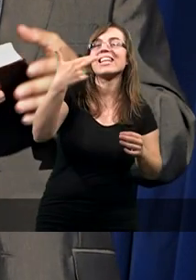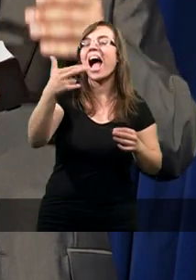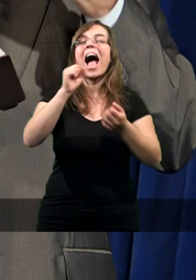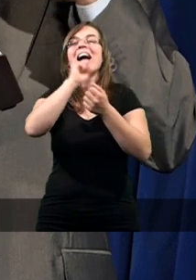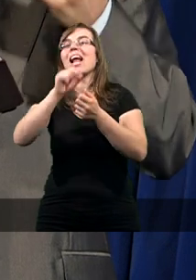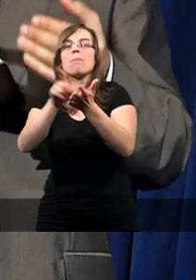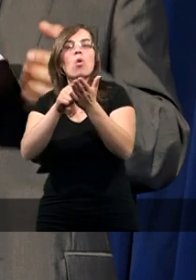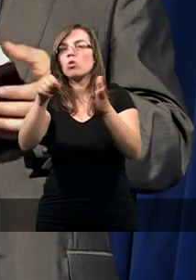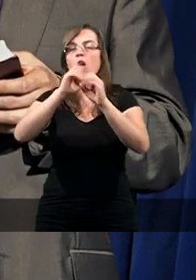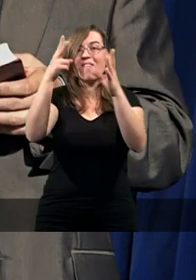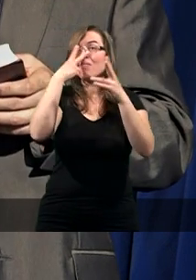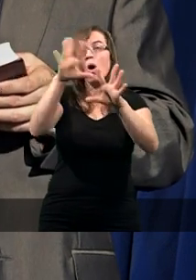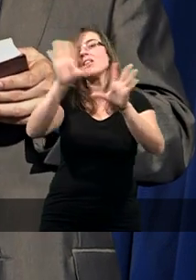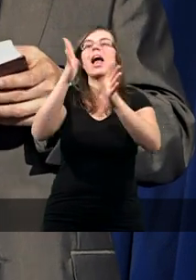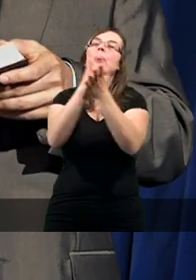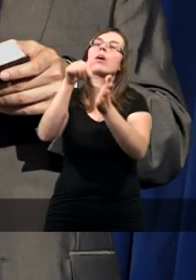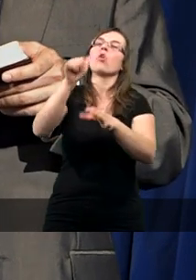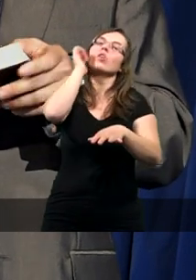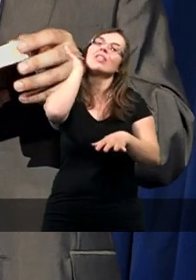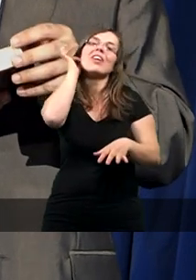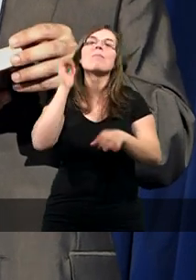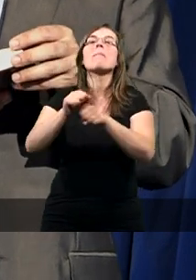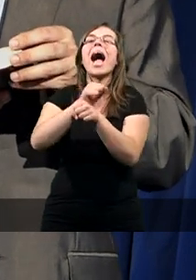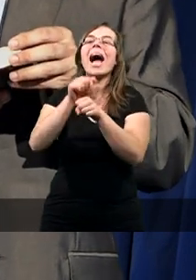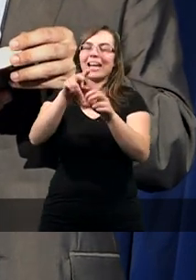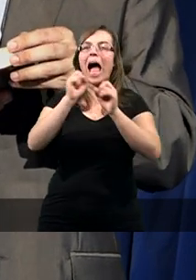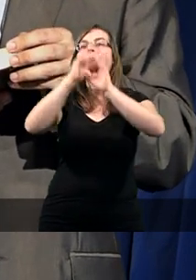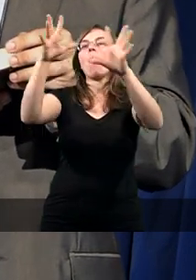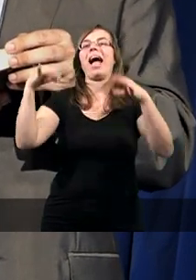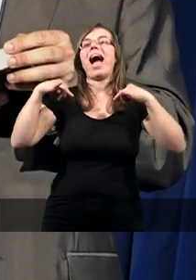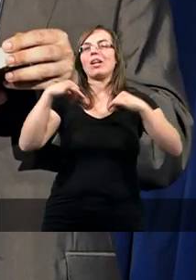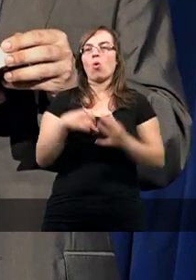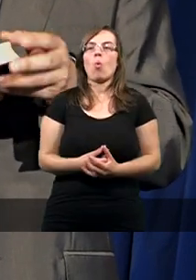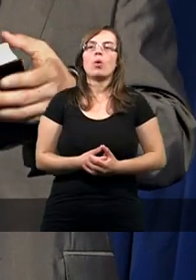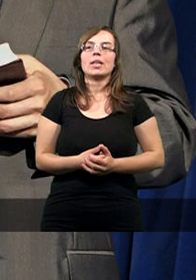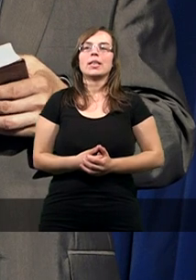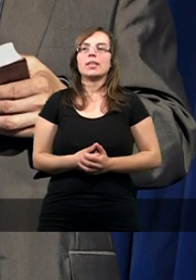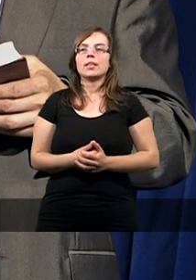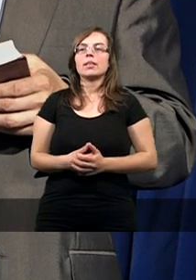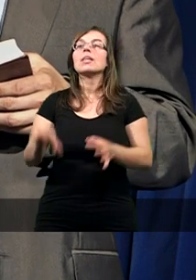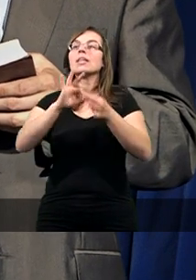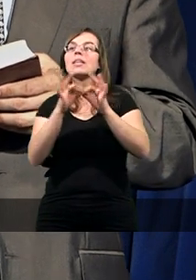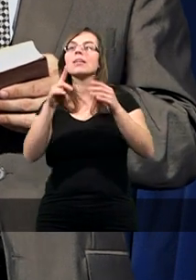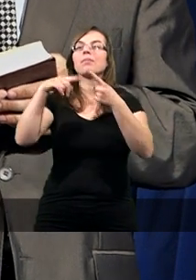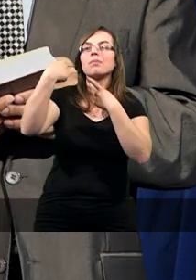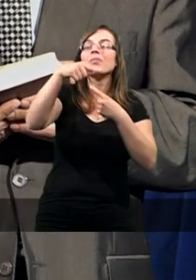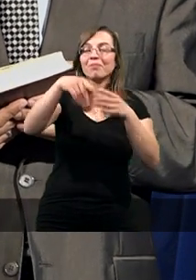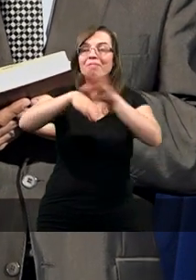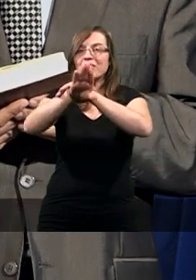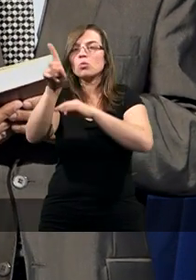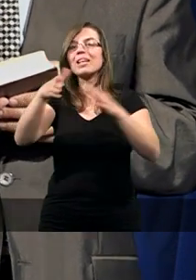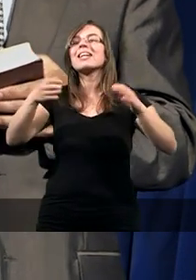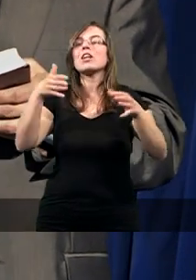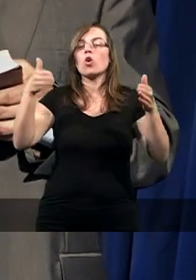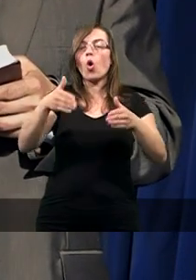Janowi, ale objawili się Marii. And then when she stepped outside the tomb, i kiedy wyszła z